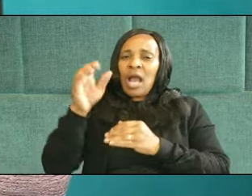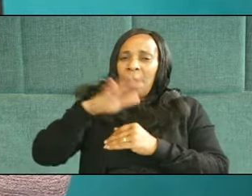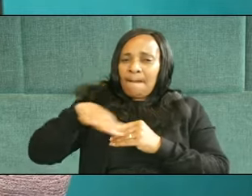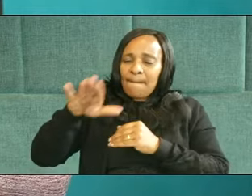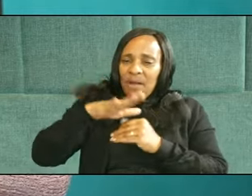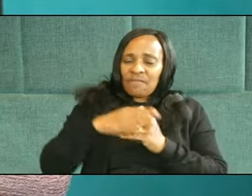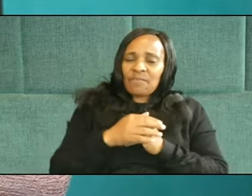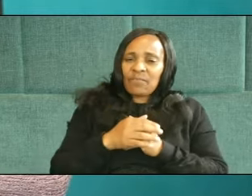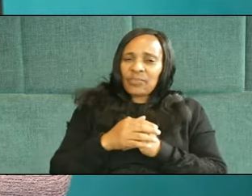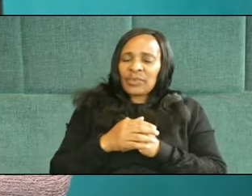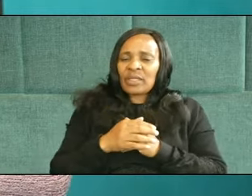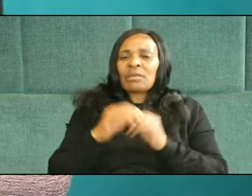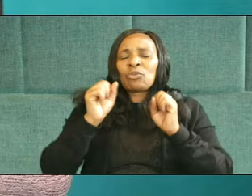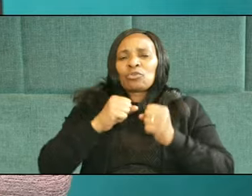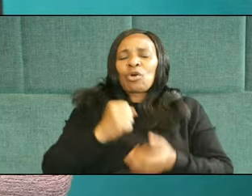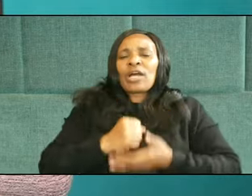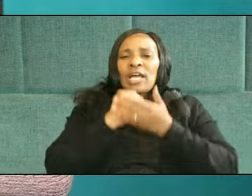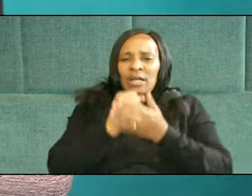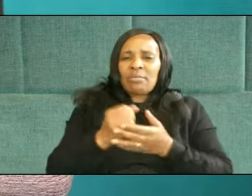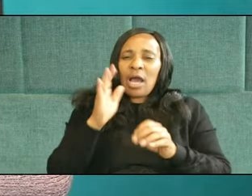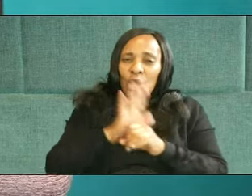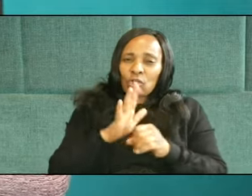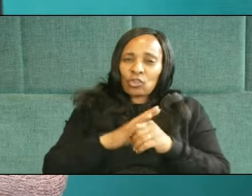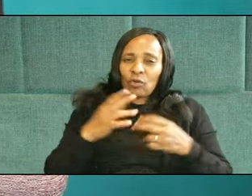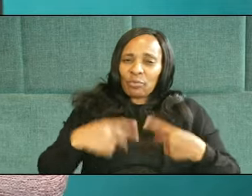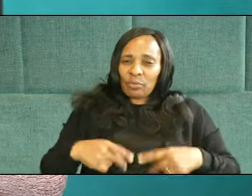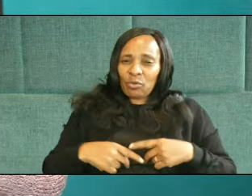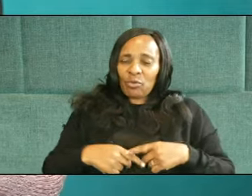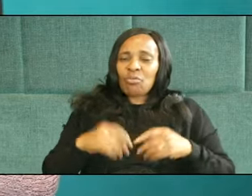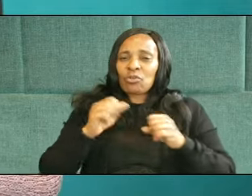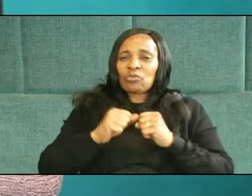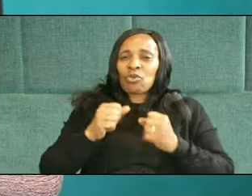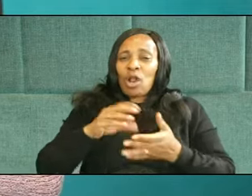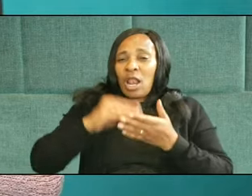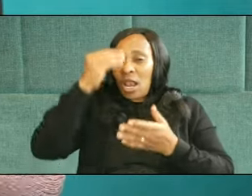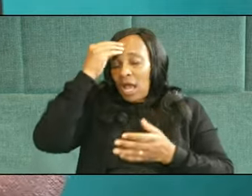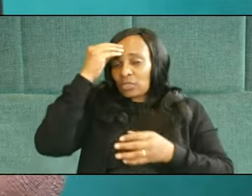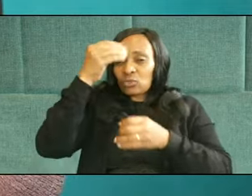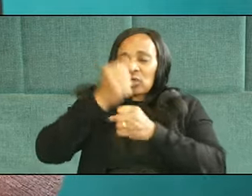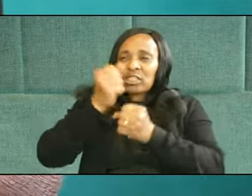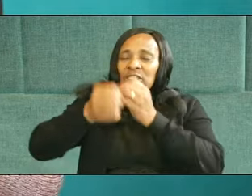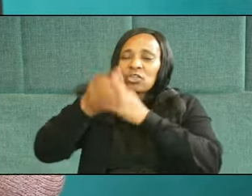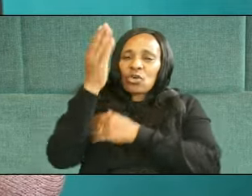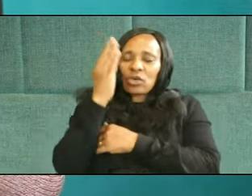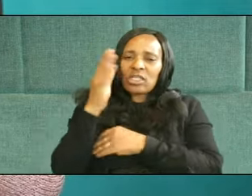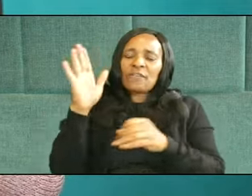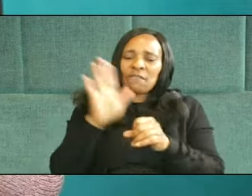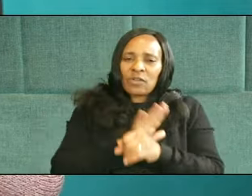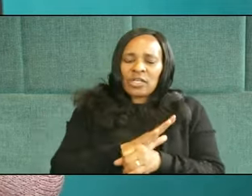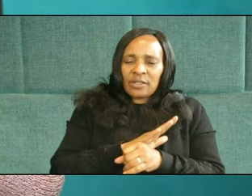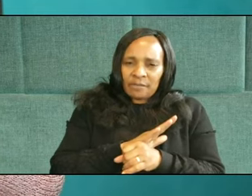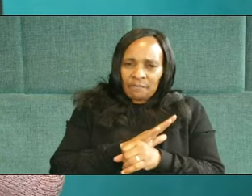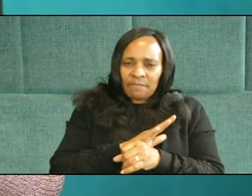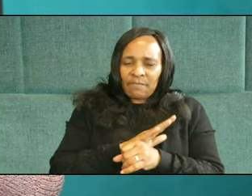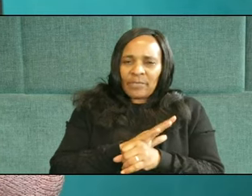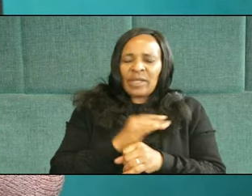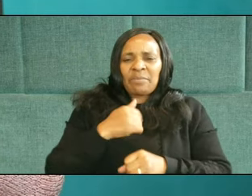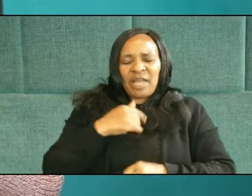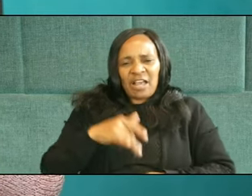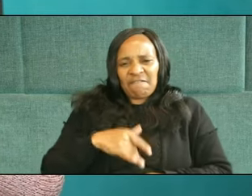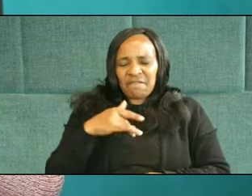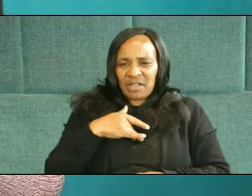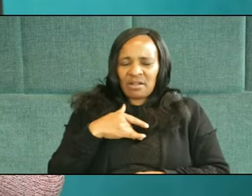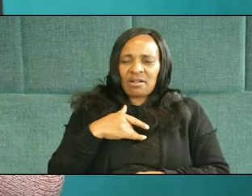it will really help a lot of people. If people can just learn to trust in God fully, mm-hmm. I feel